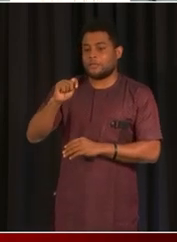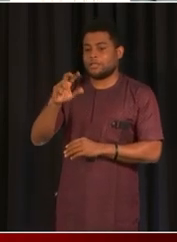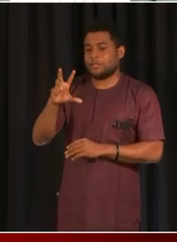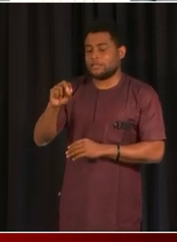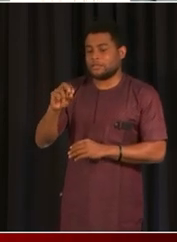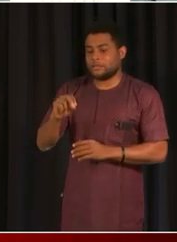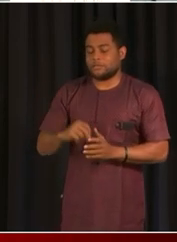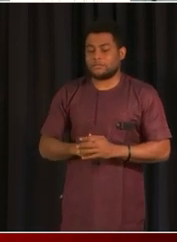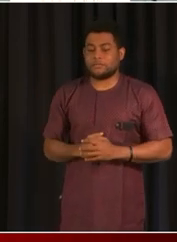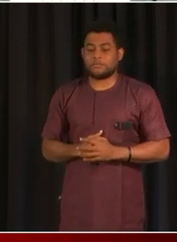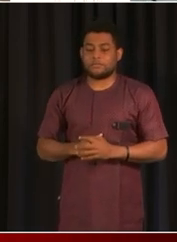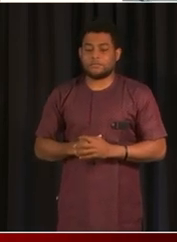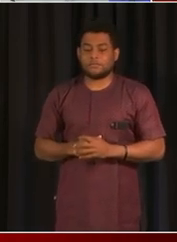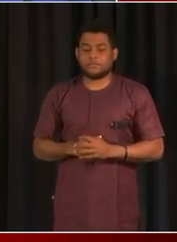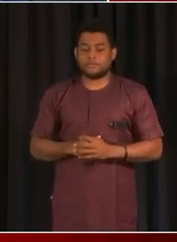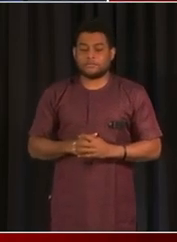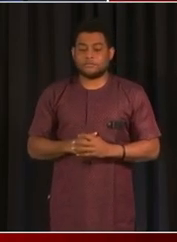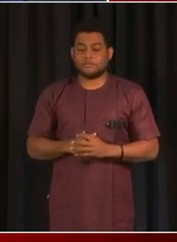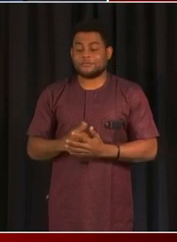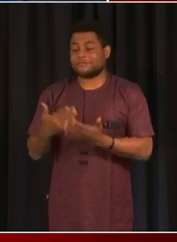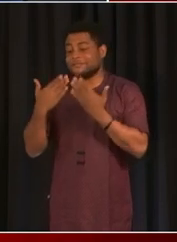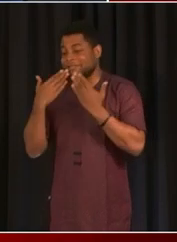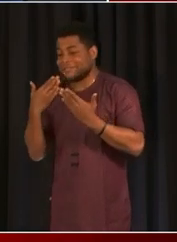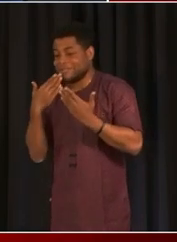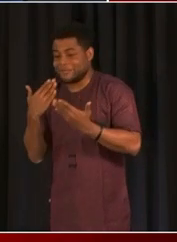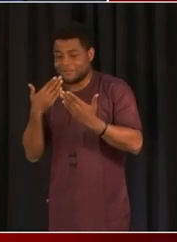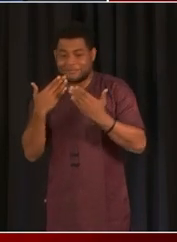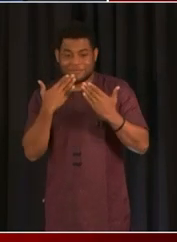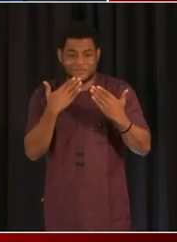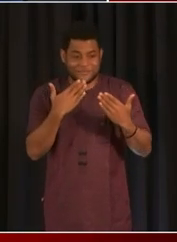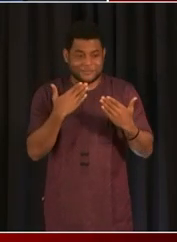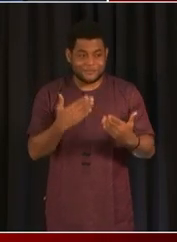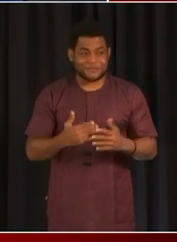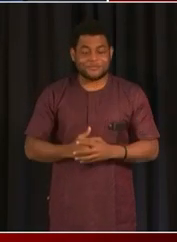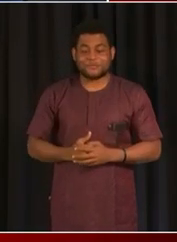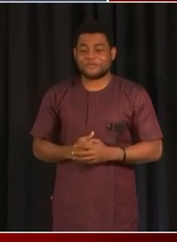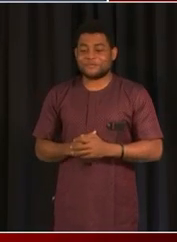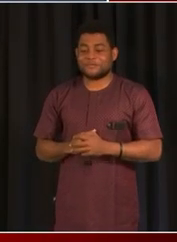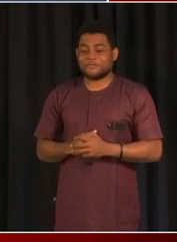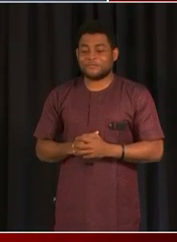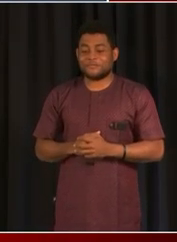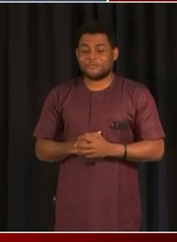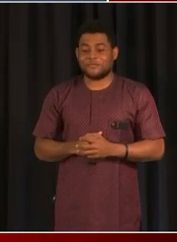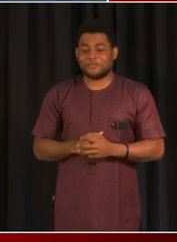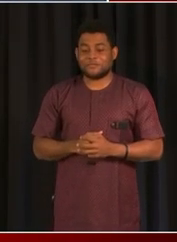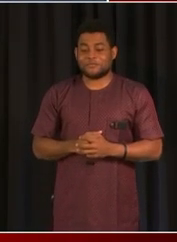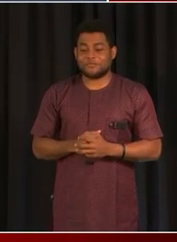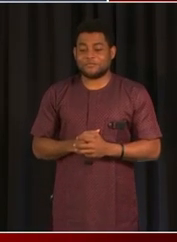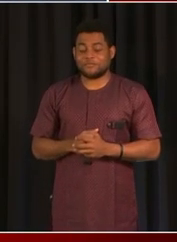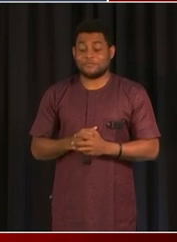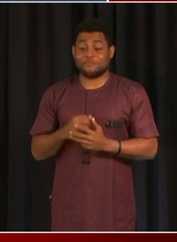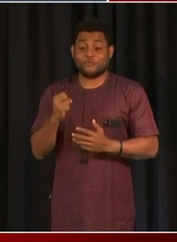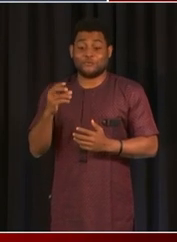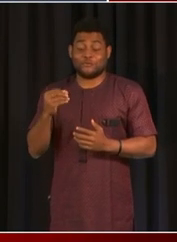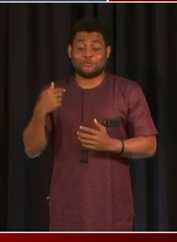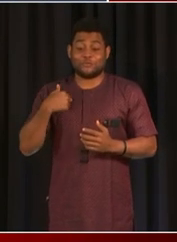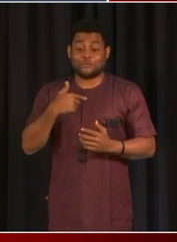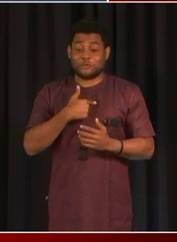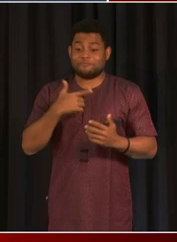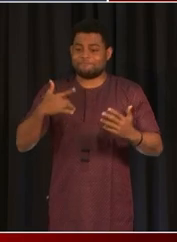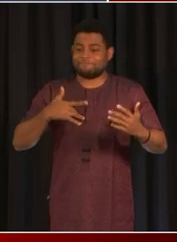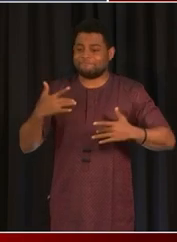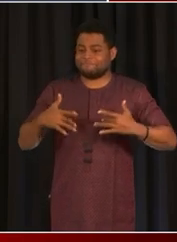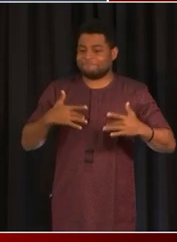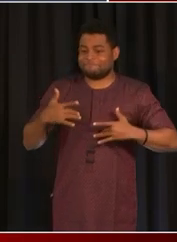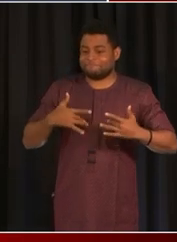requirement. Thank you. And thank you. So we are very excited that